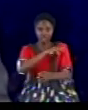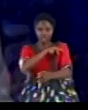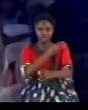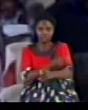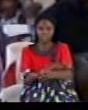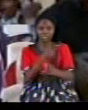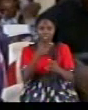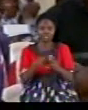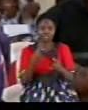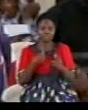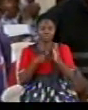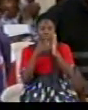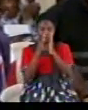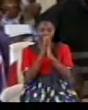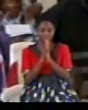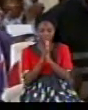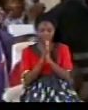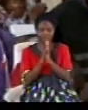we pray.